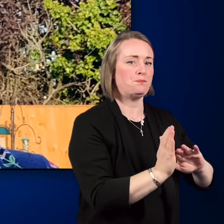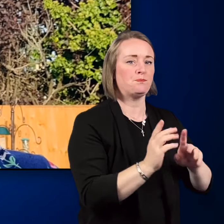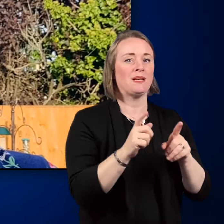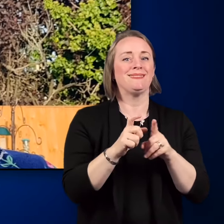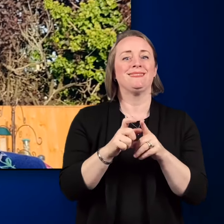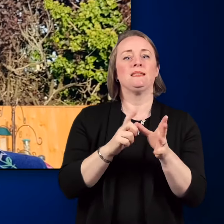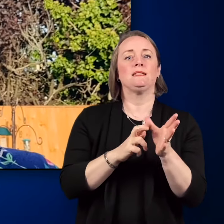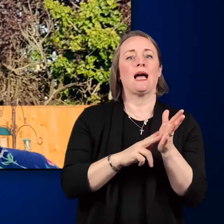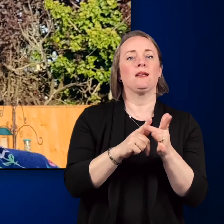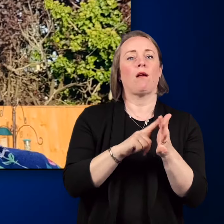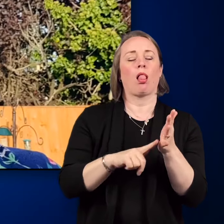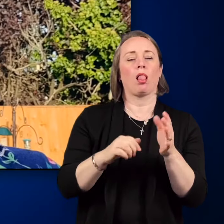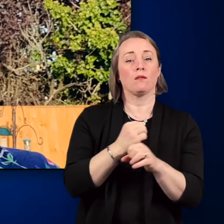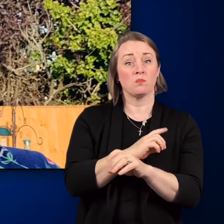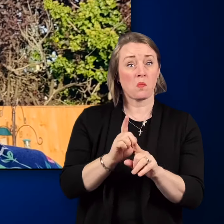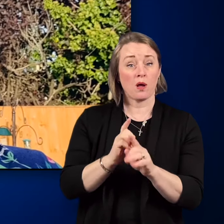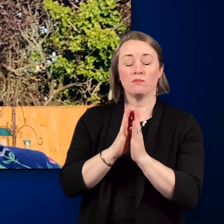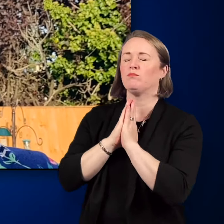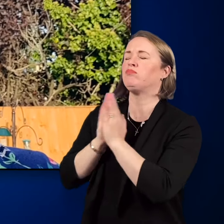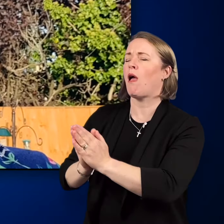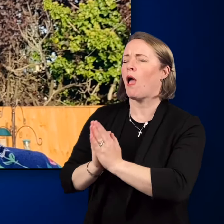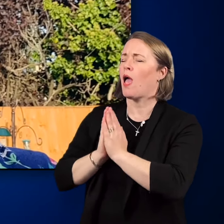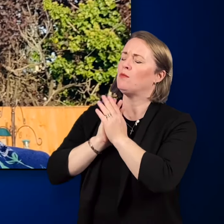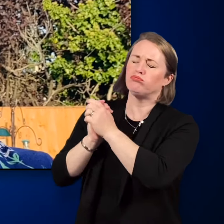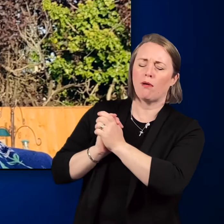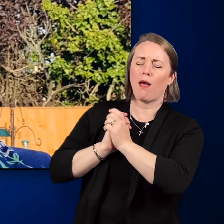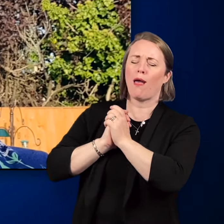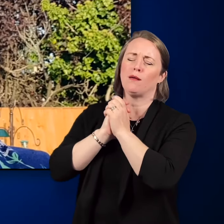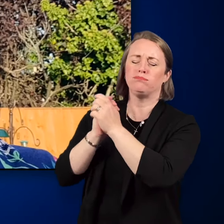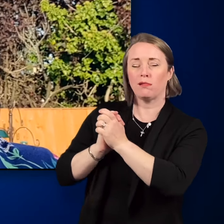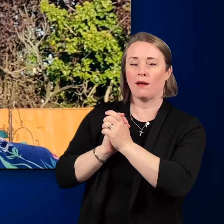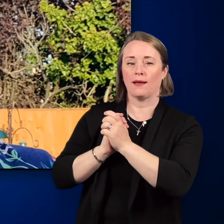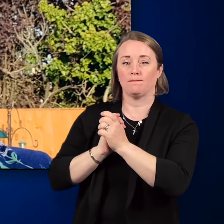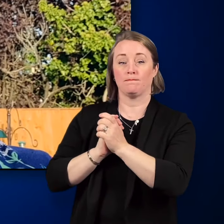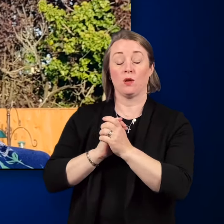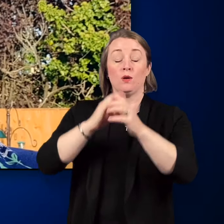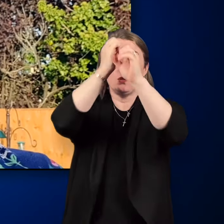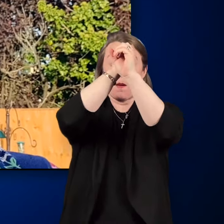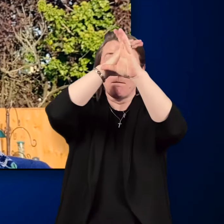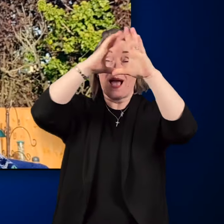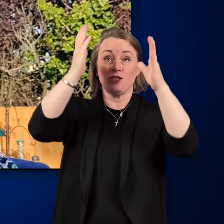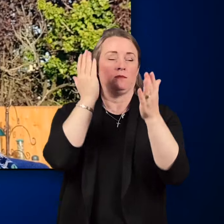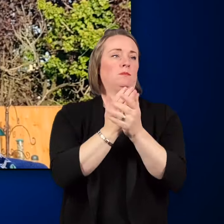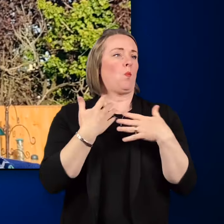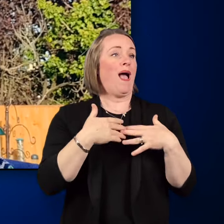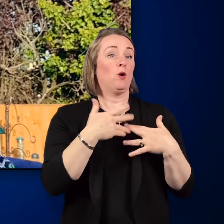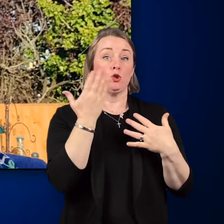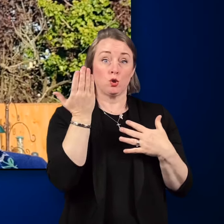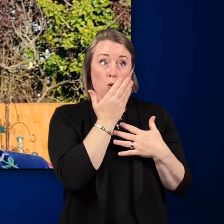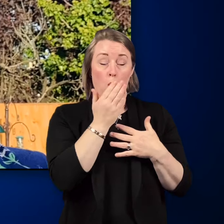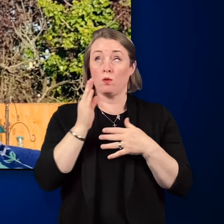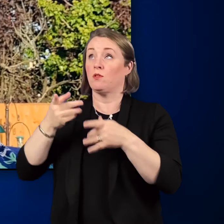prayed. So what might it look like if God broke through in our schools? What if leadership teams, other